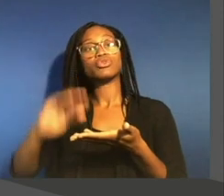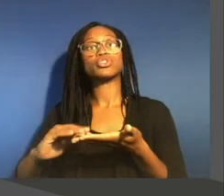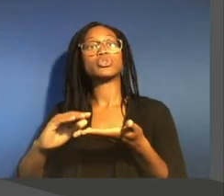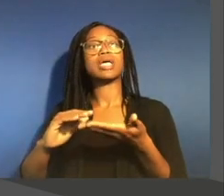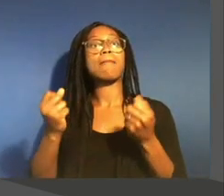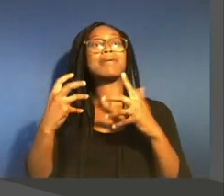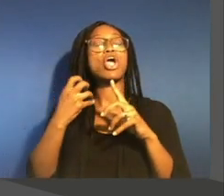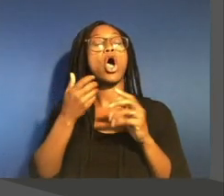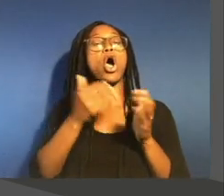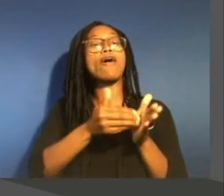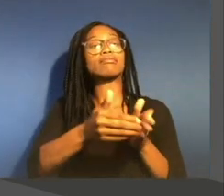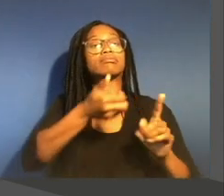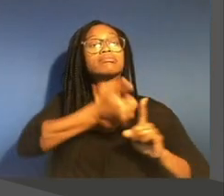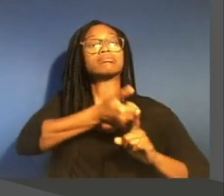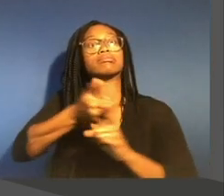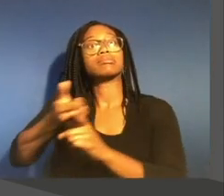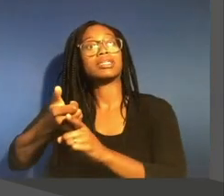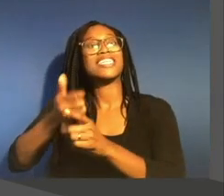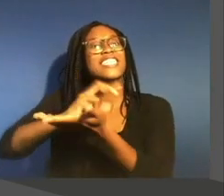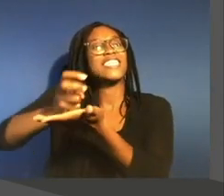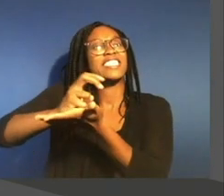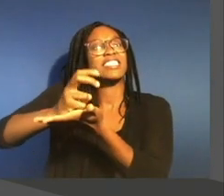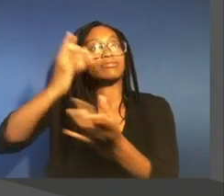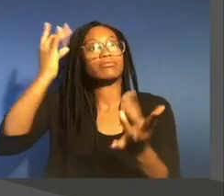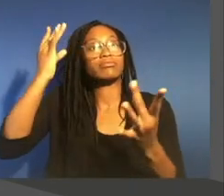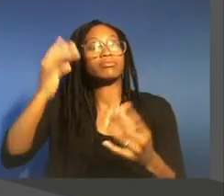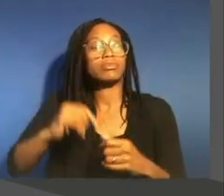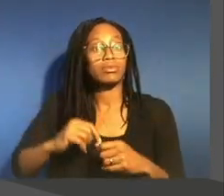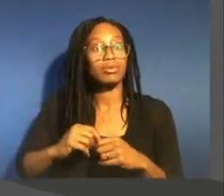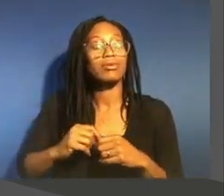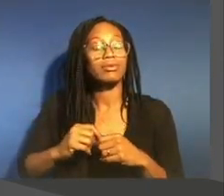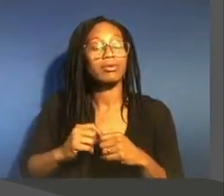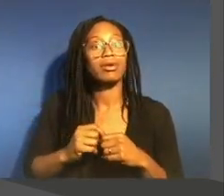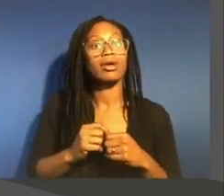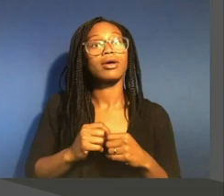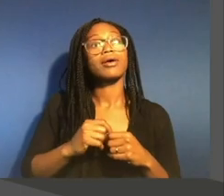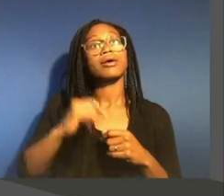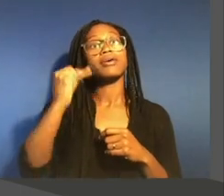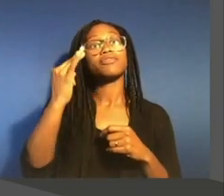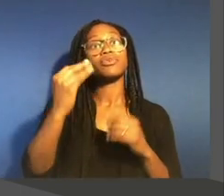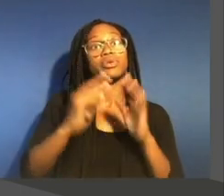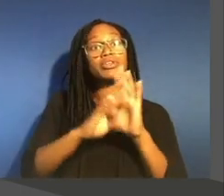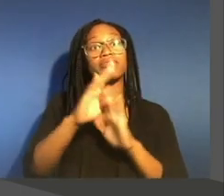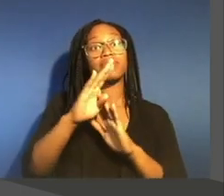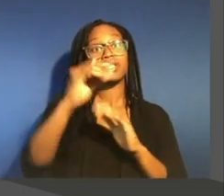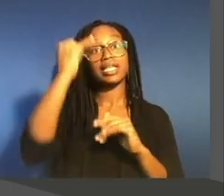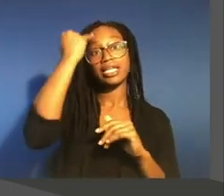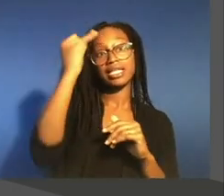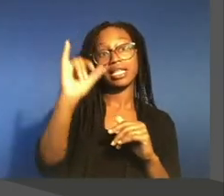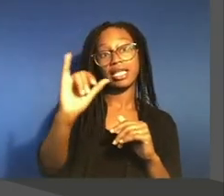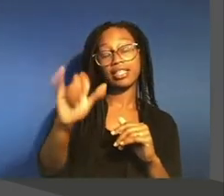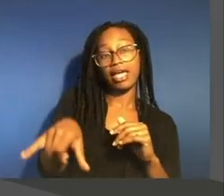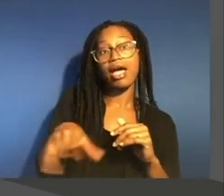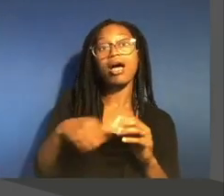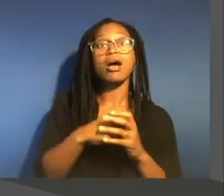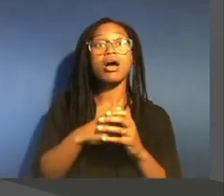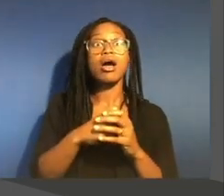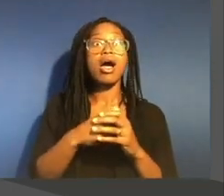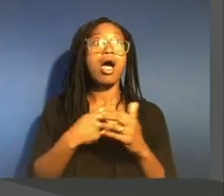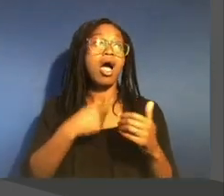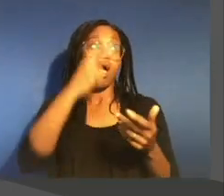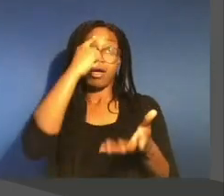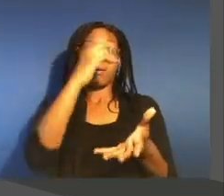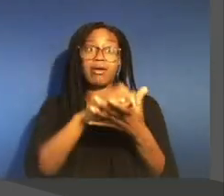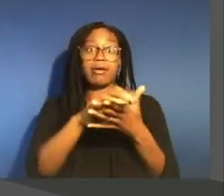seizures. When you want to try to develop an idea, as really, I believe that the hackathon in Microsoft is the most